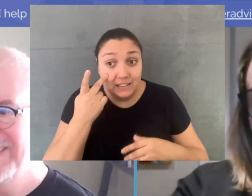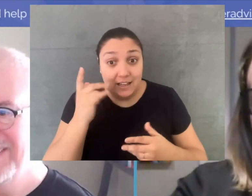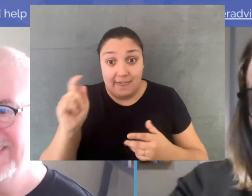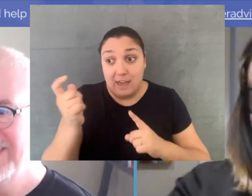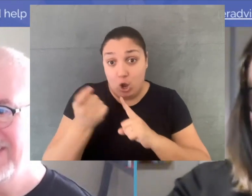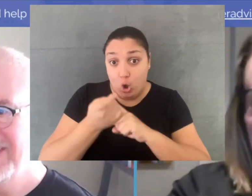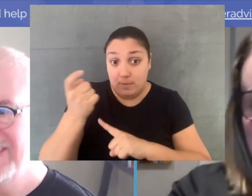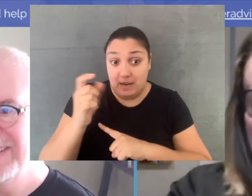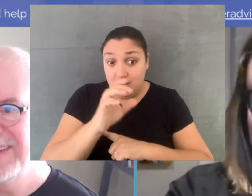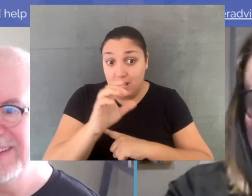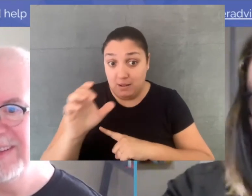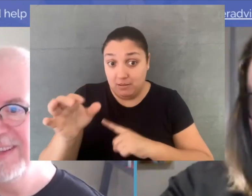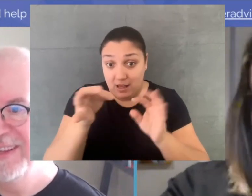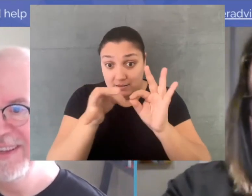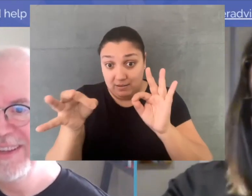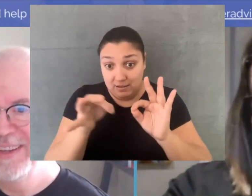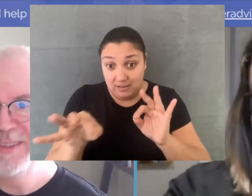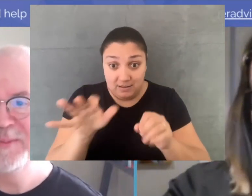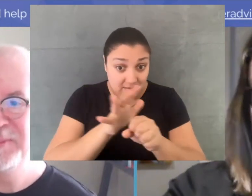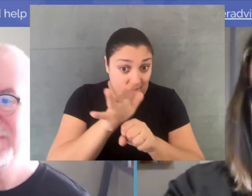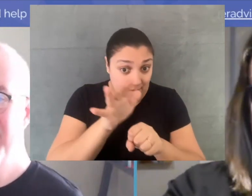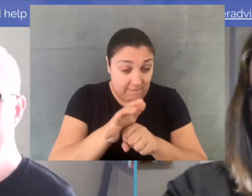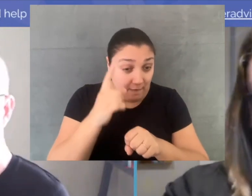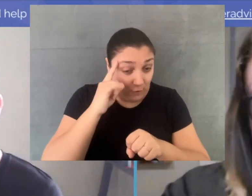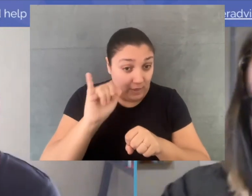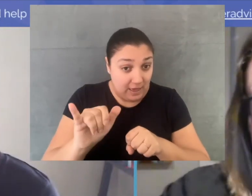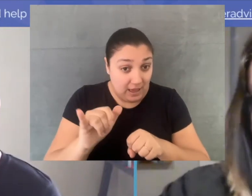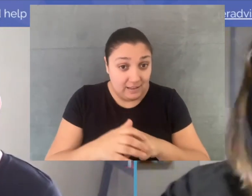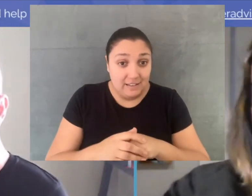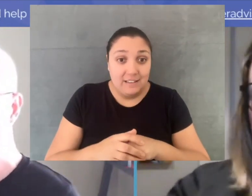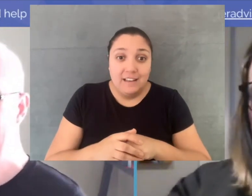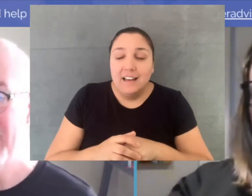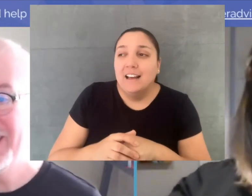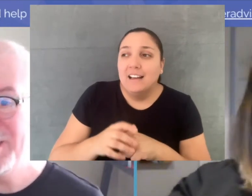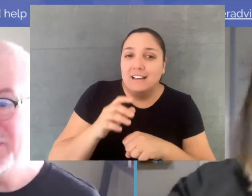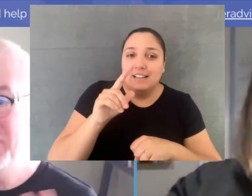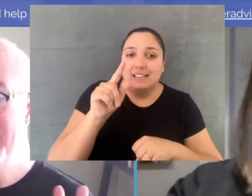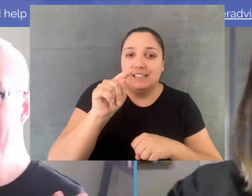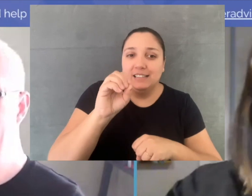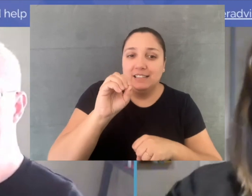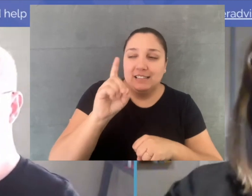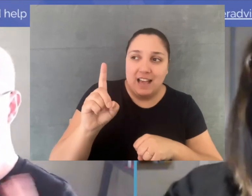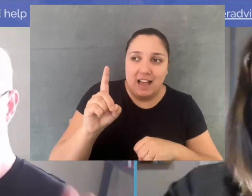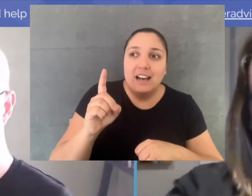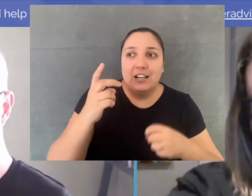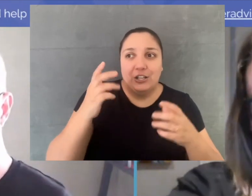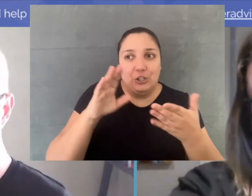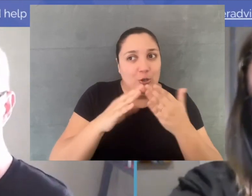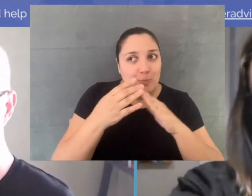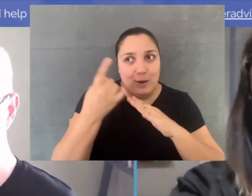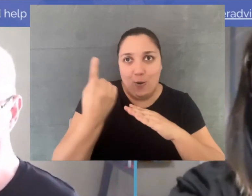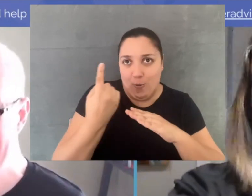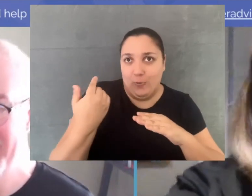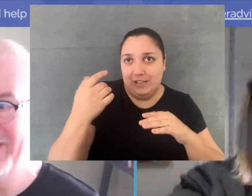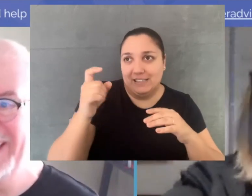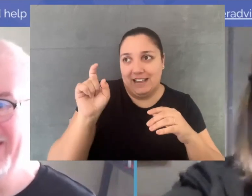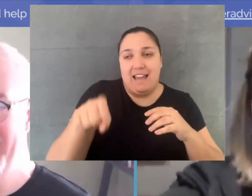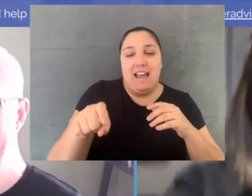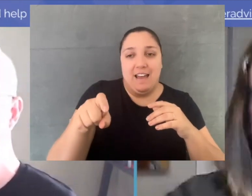like, are these automatic captions sufficient on this platform? Or I would say community always involves human